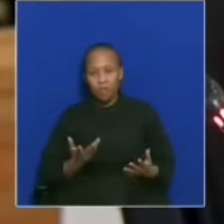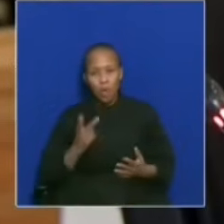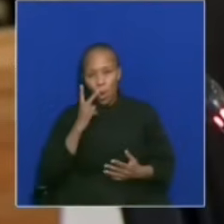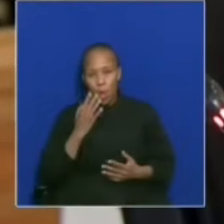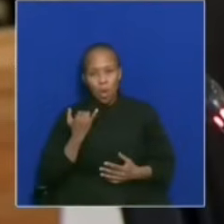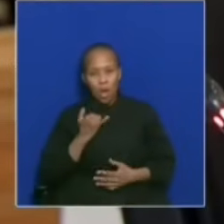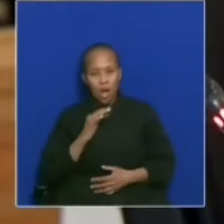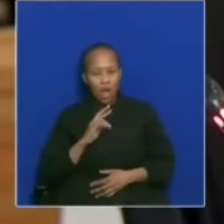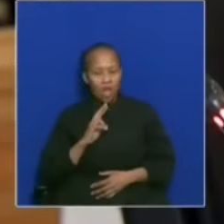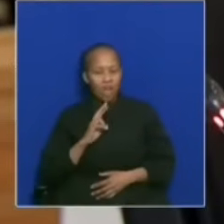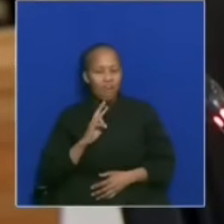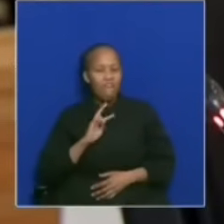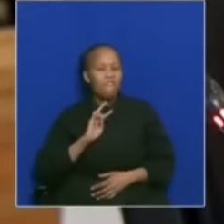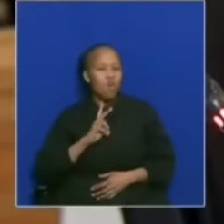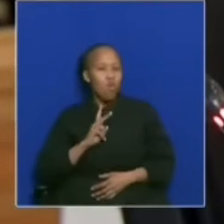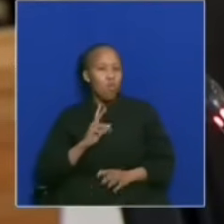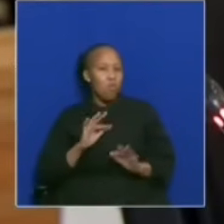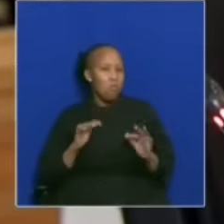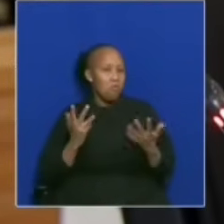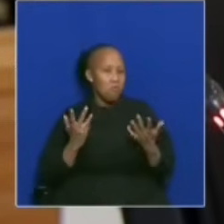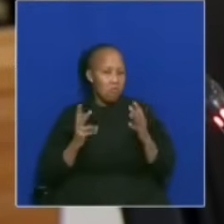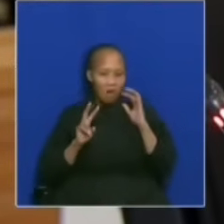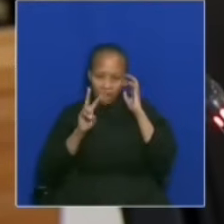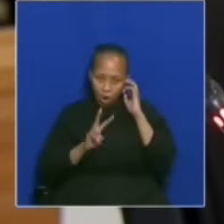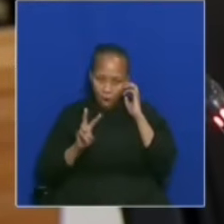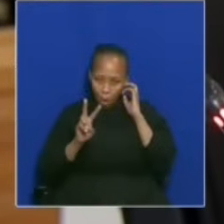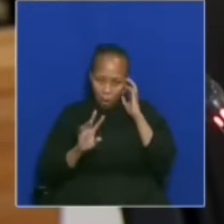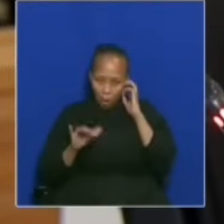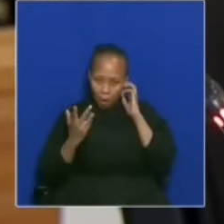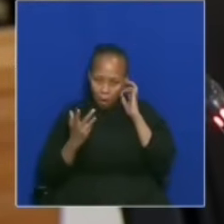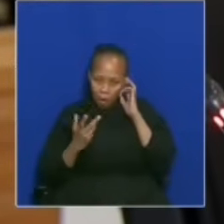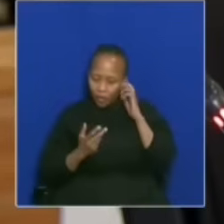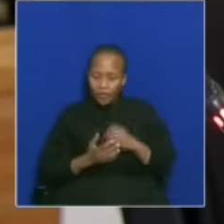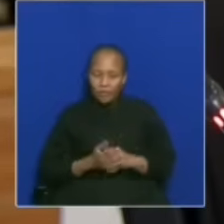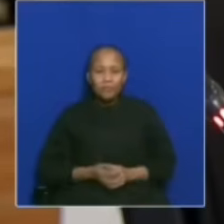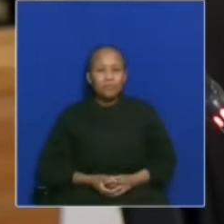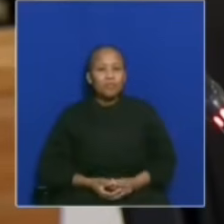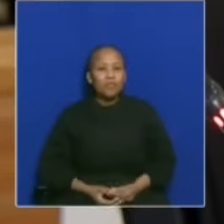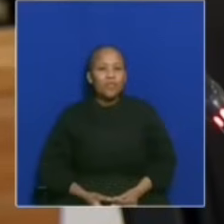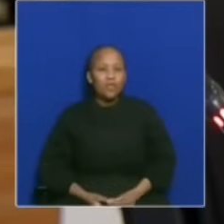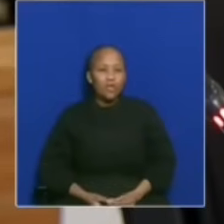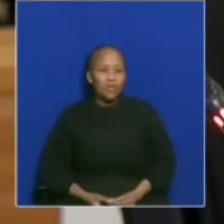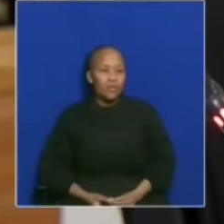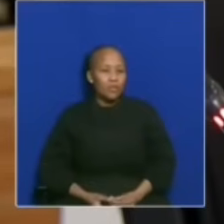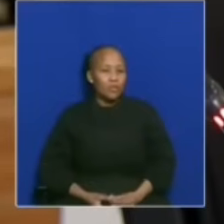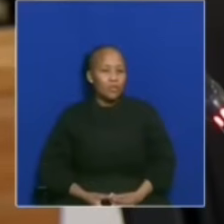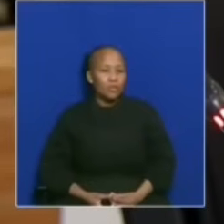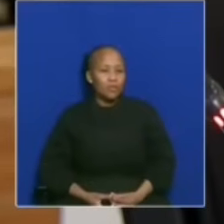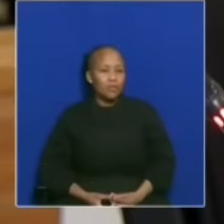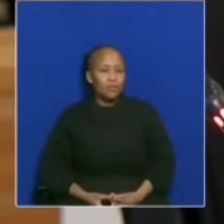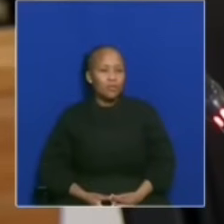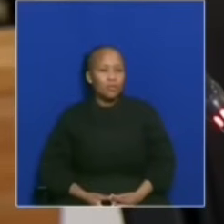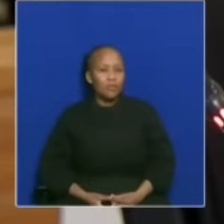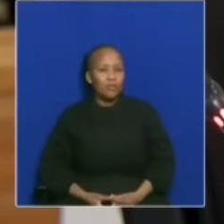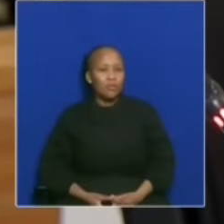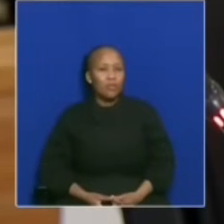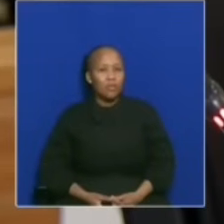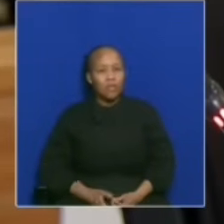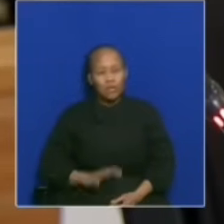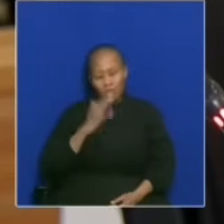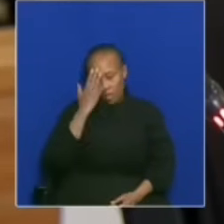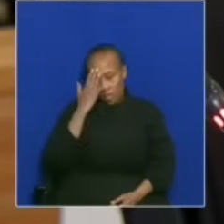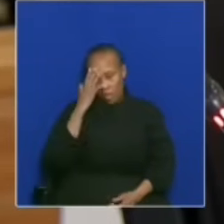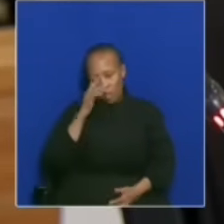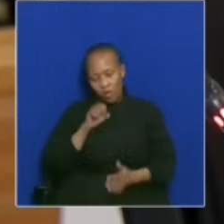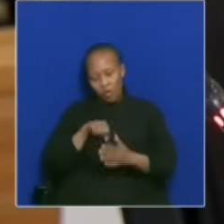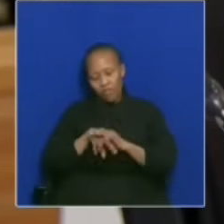but I know from my experience of that video, it comes with sound as well, the sound one expects